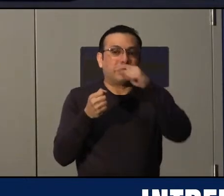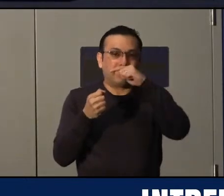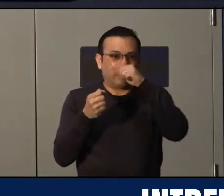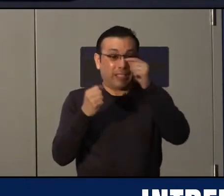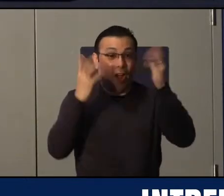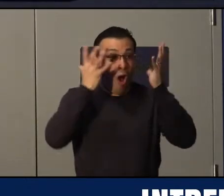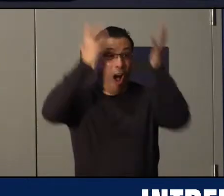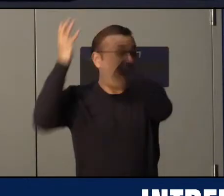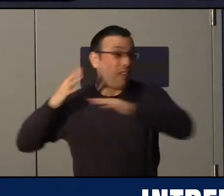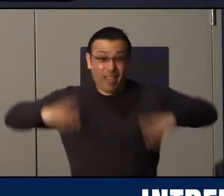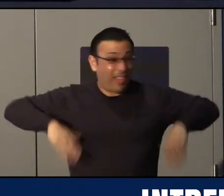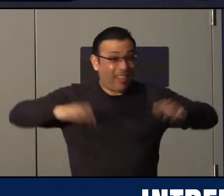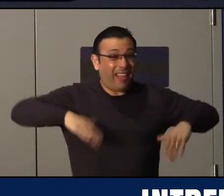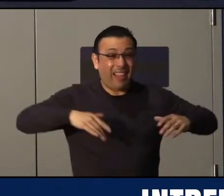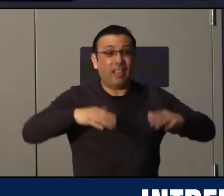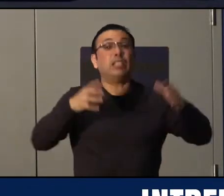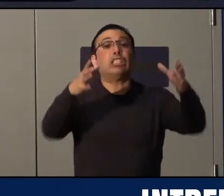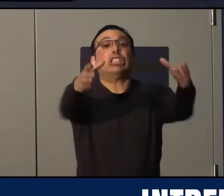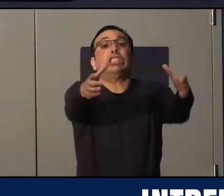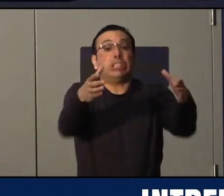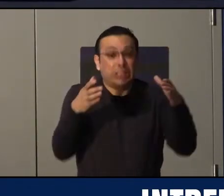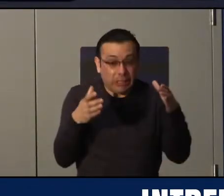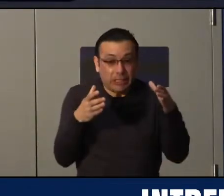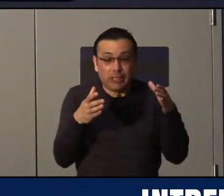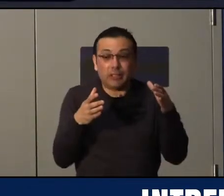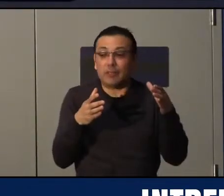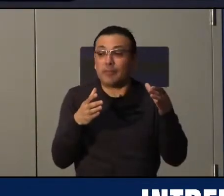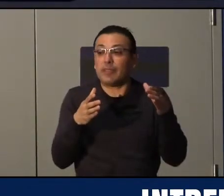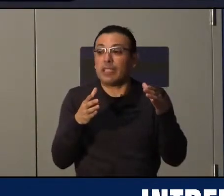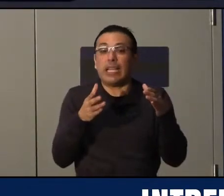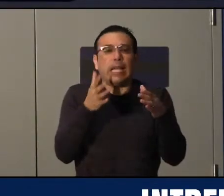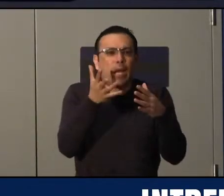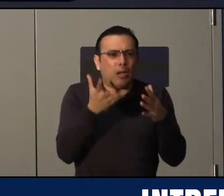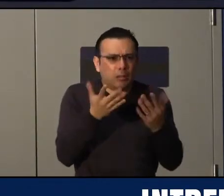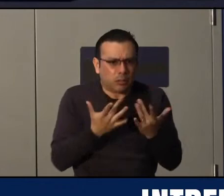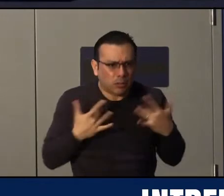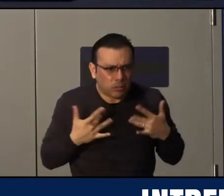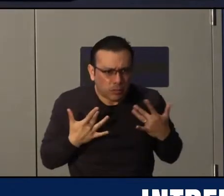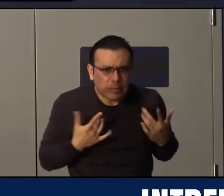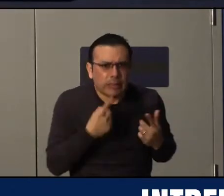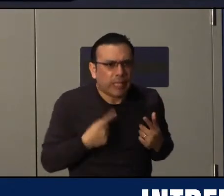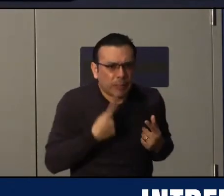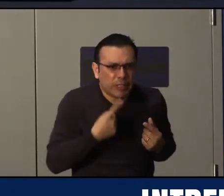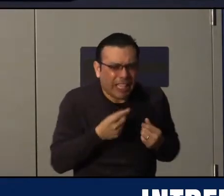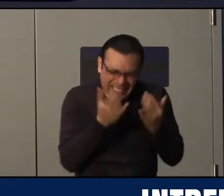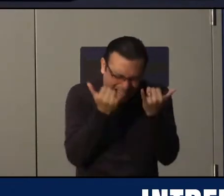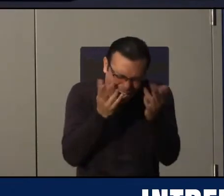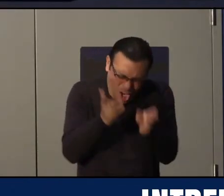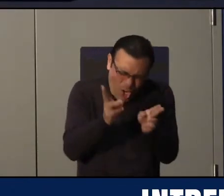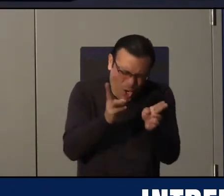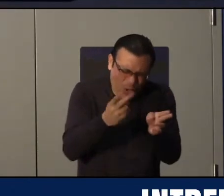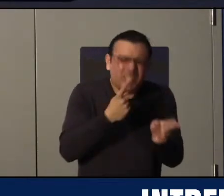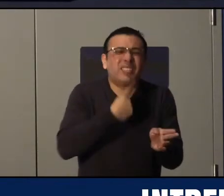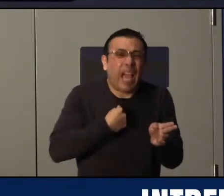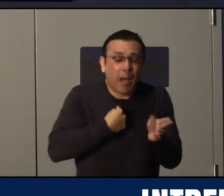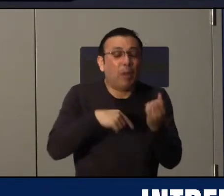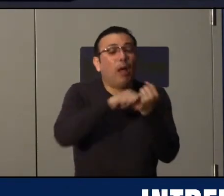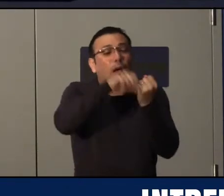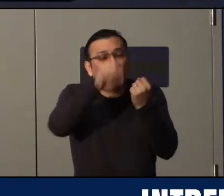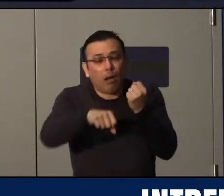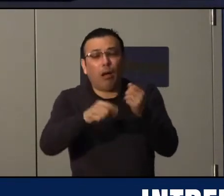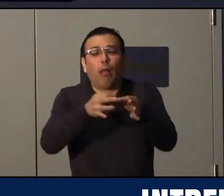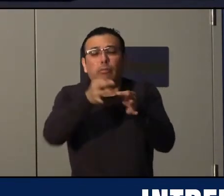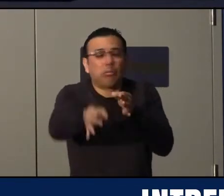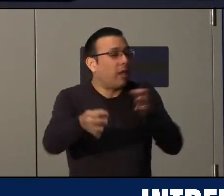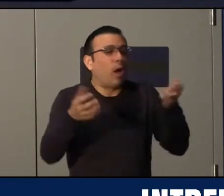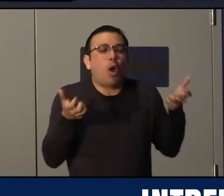just, he's in there waiting, trying to help. But he's there because he wants to hear my reaction. He doesn't want it to get polluted by anything else that